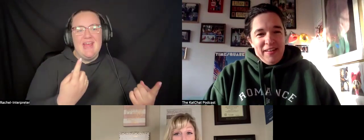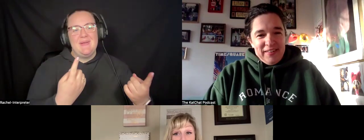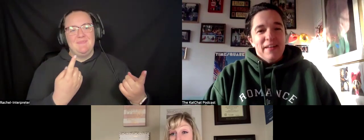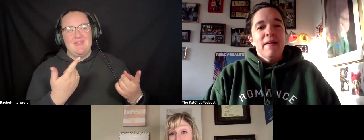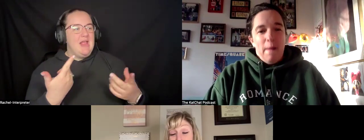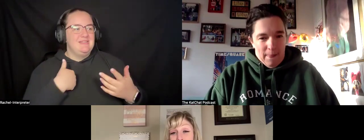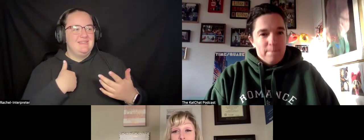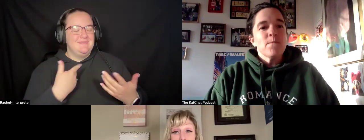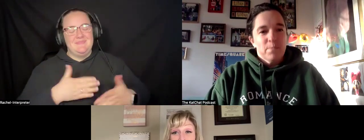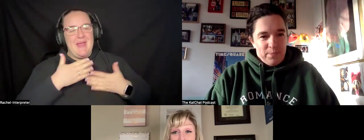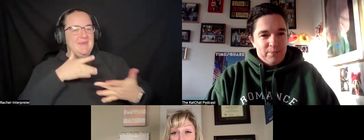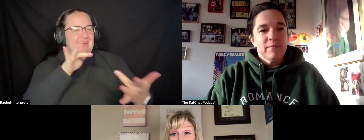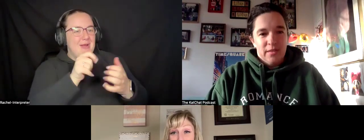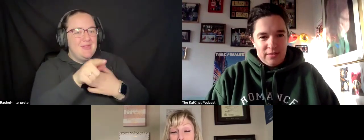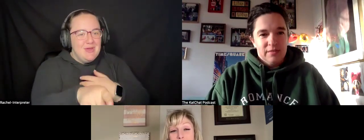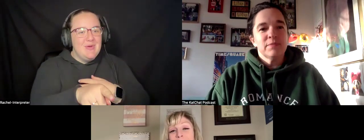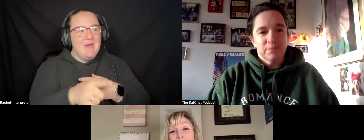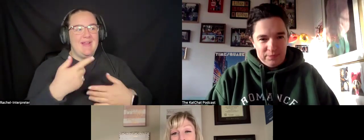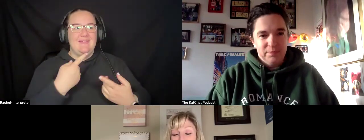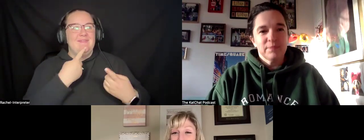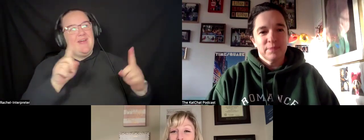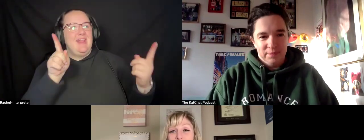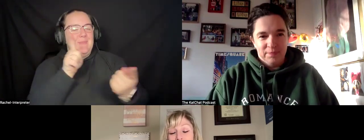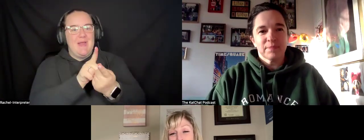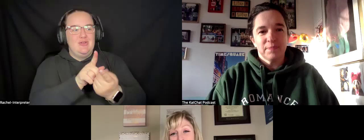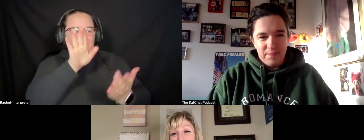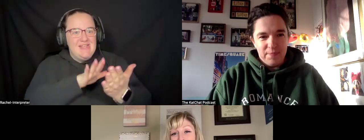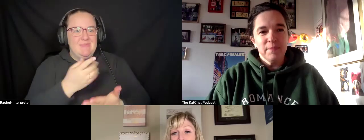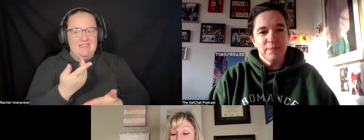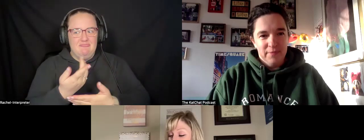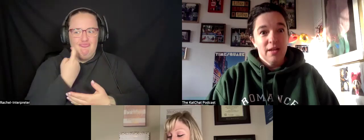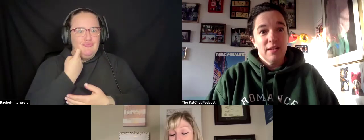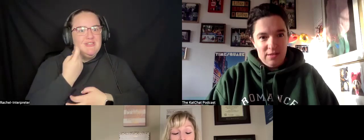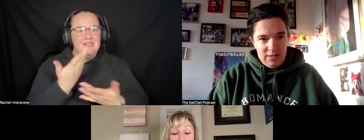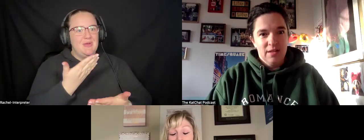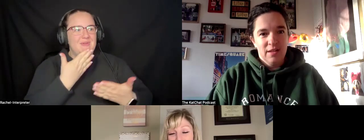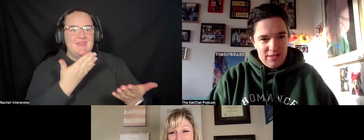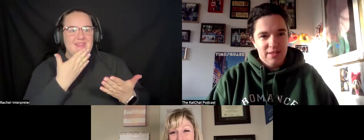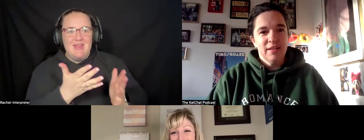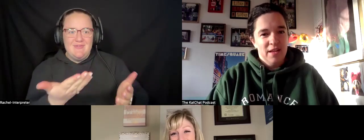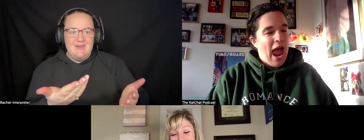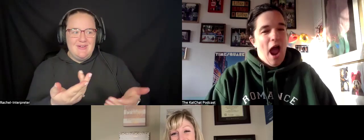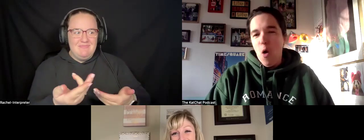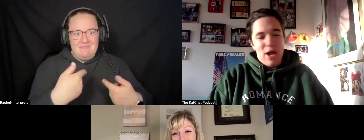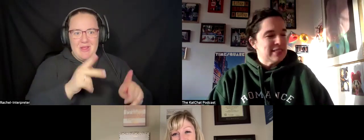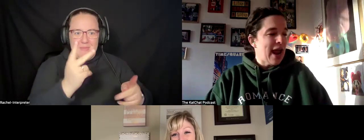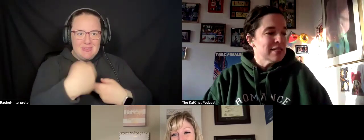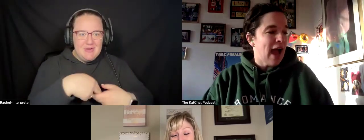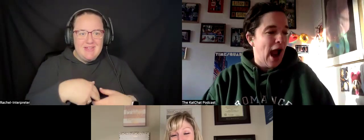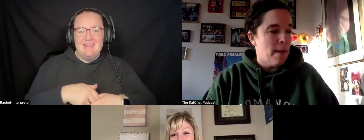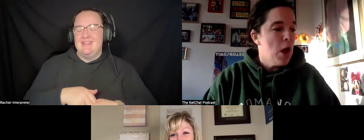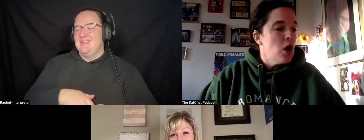have been happy to connect with you and finally met you in person not long ago. So thank you for having me. Oh,